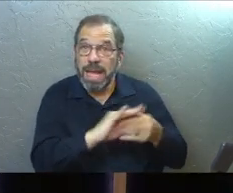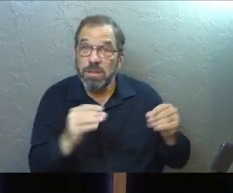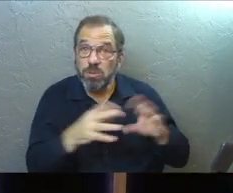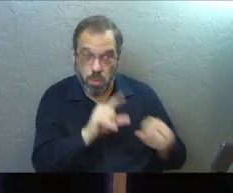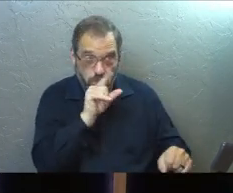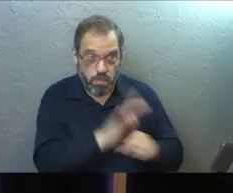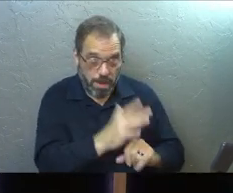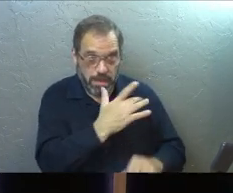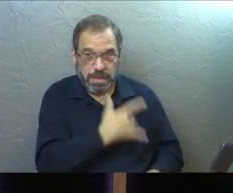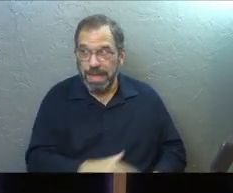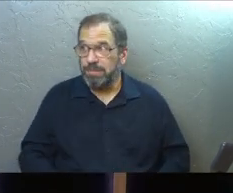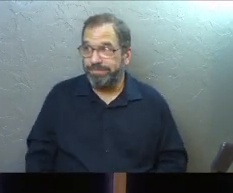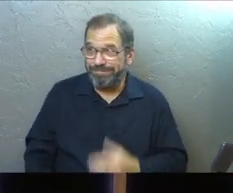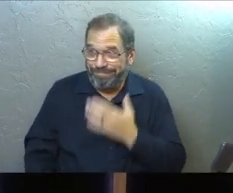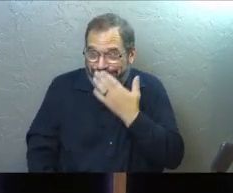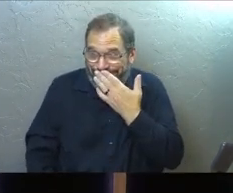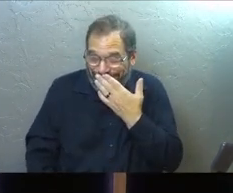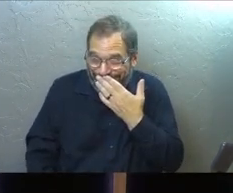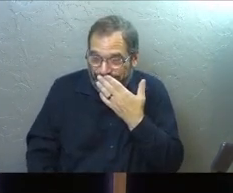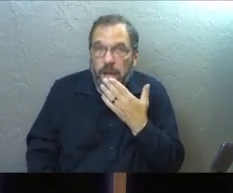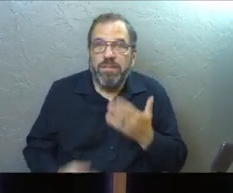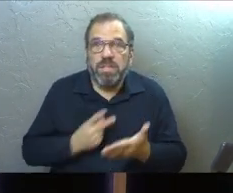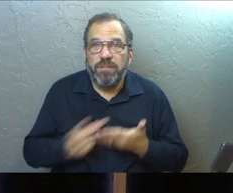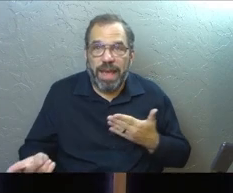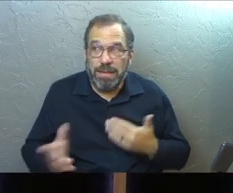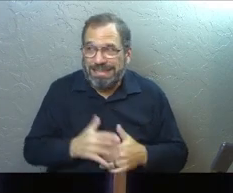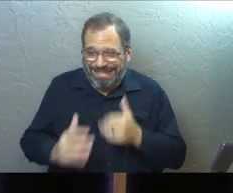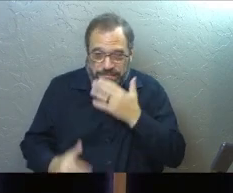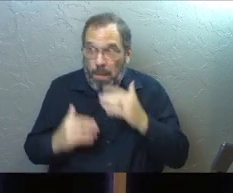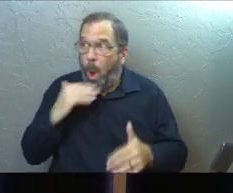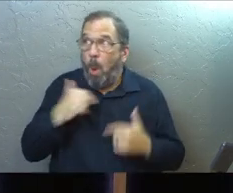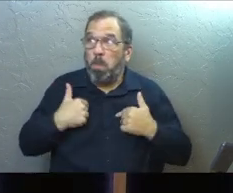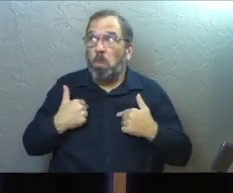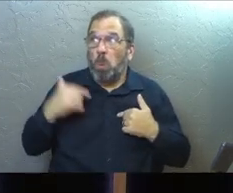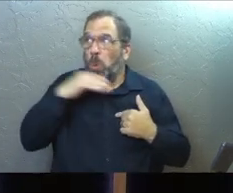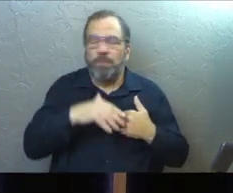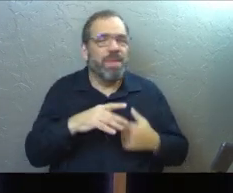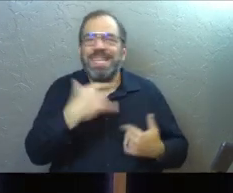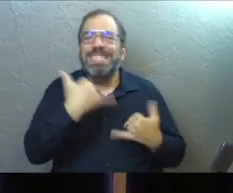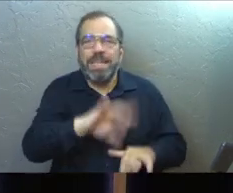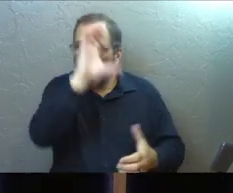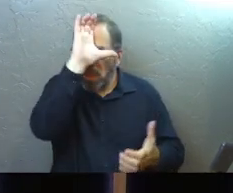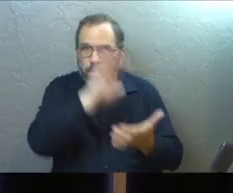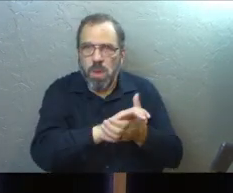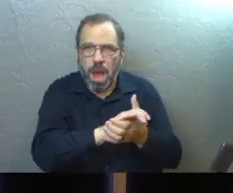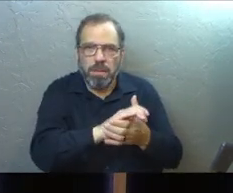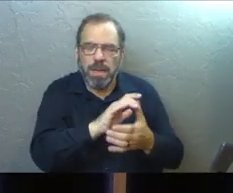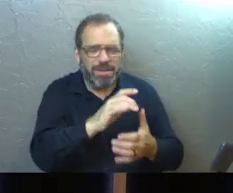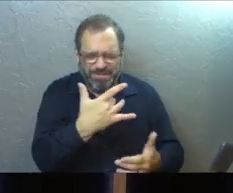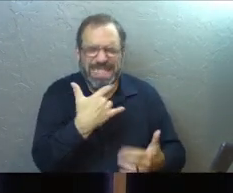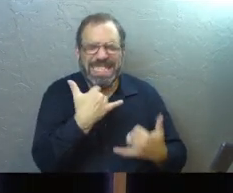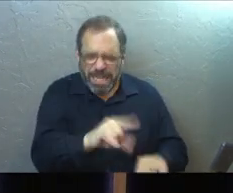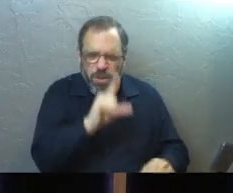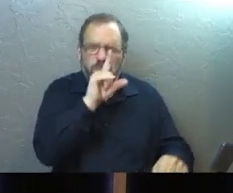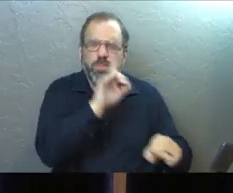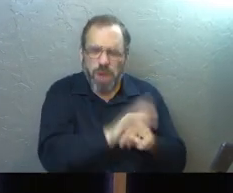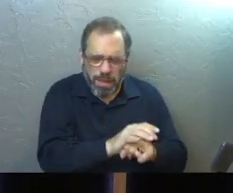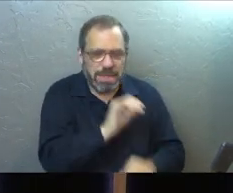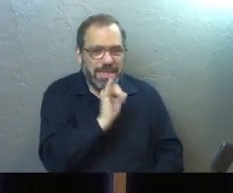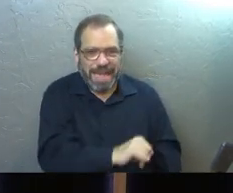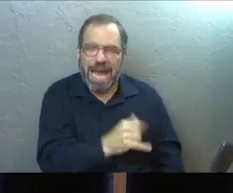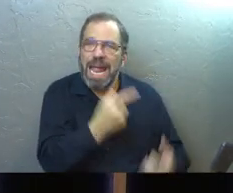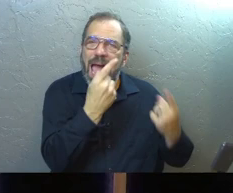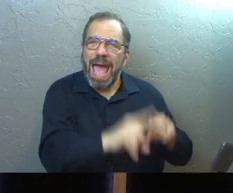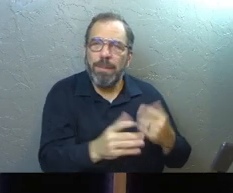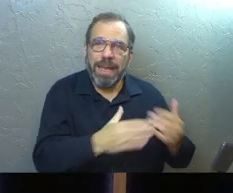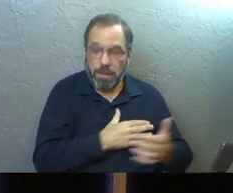He promised her, even though she didn't pass the faith test, even though she lied, he still promised it was going to happen. So what you see right here is that